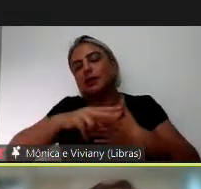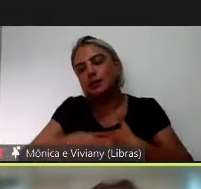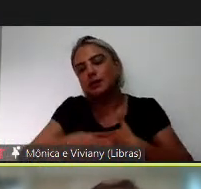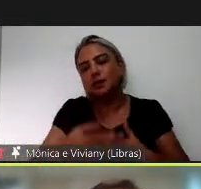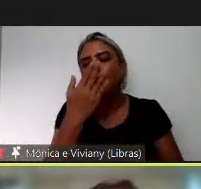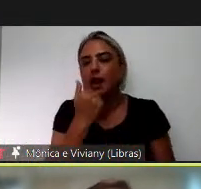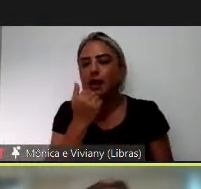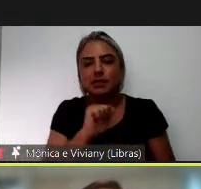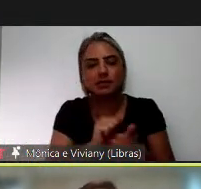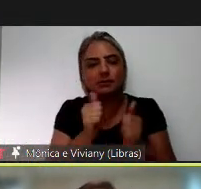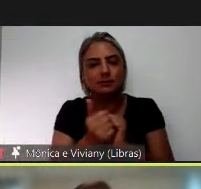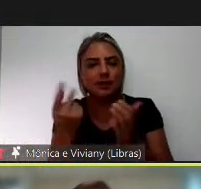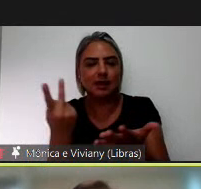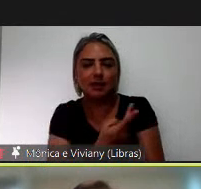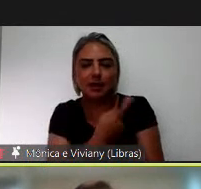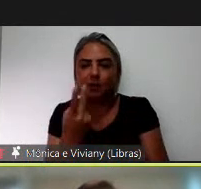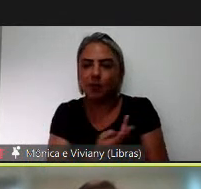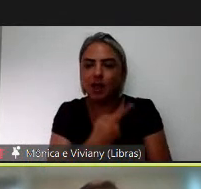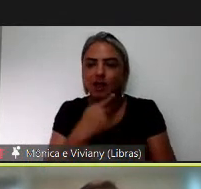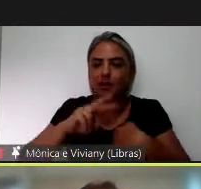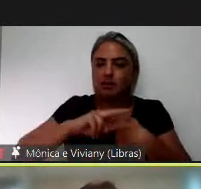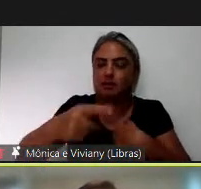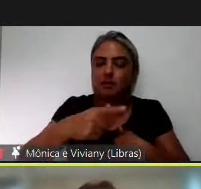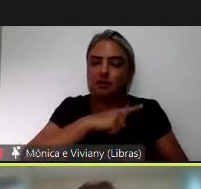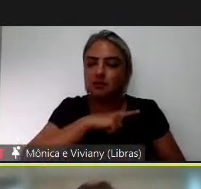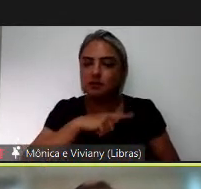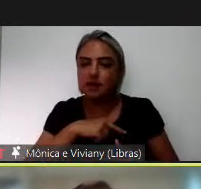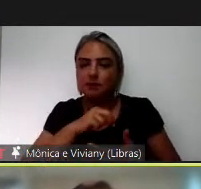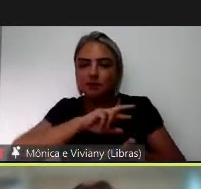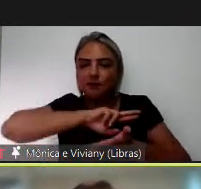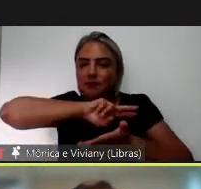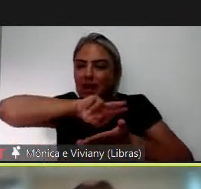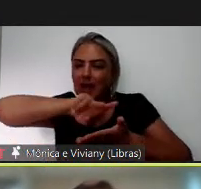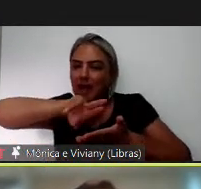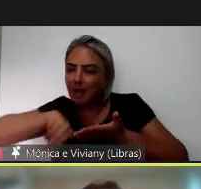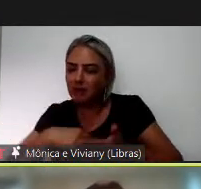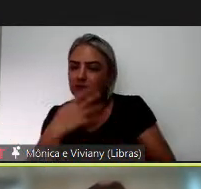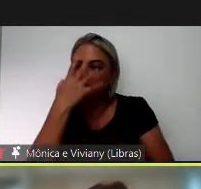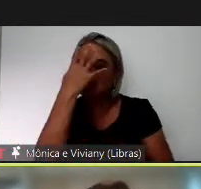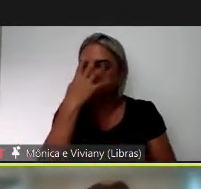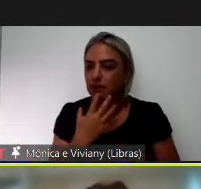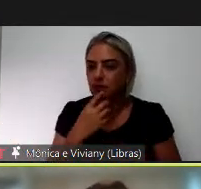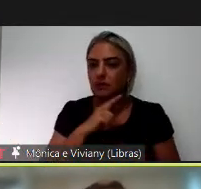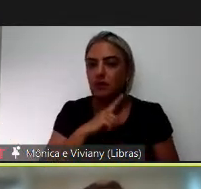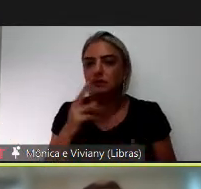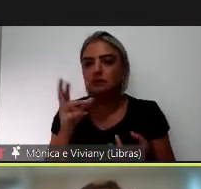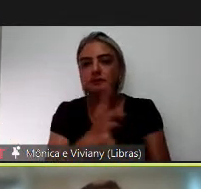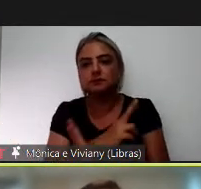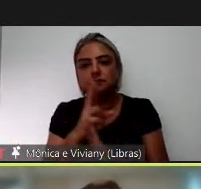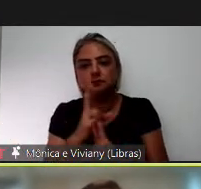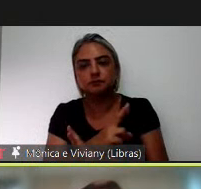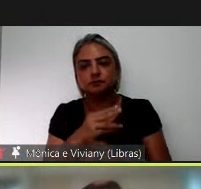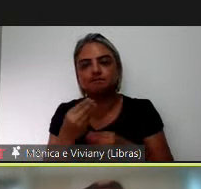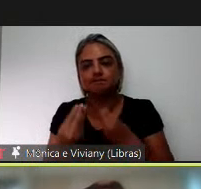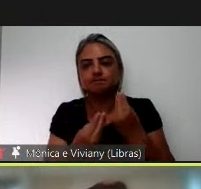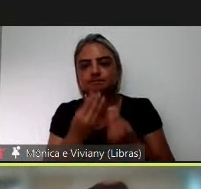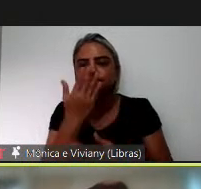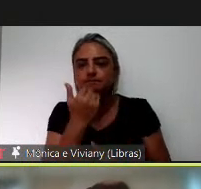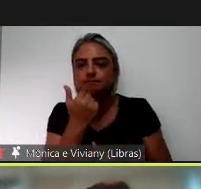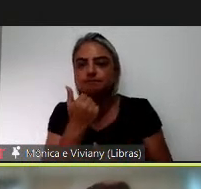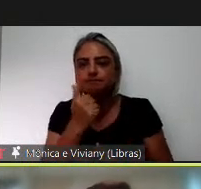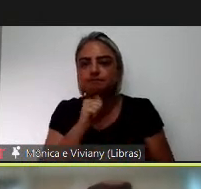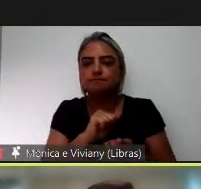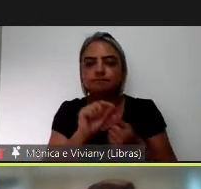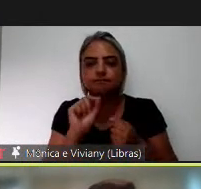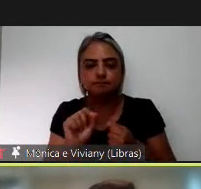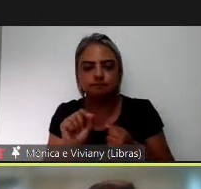up being repercussion is inadequate feeding, nutrition, and consequently we had many problems related